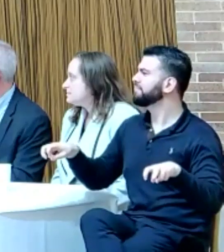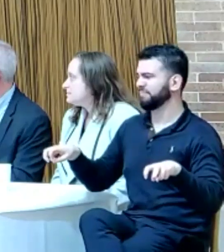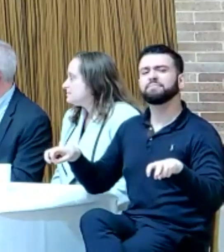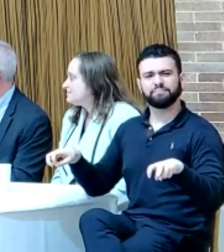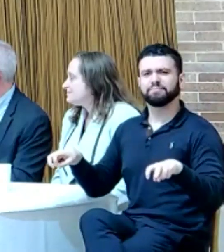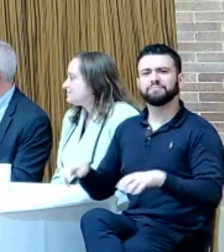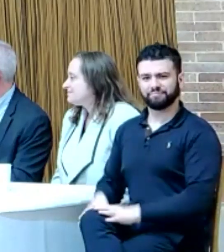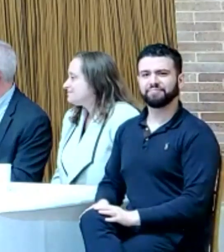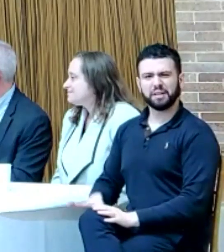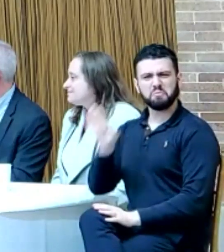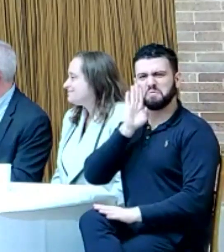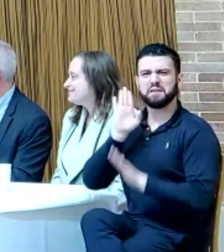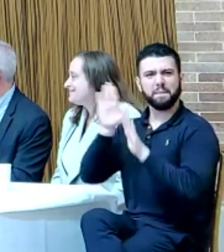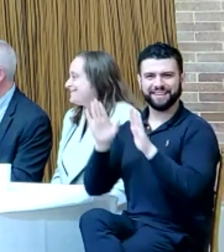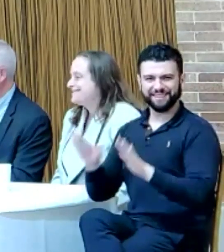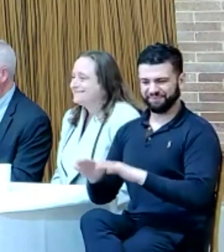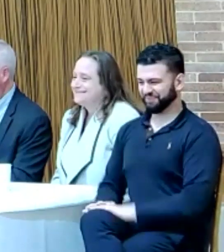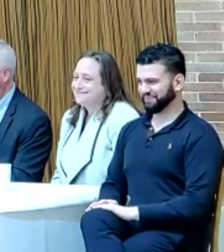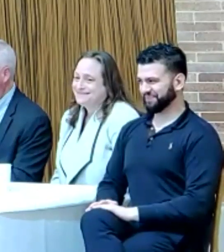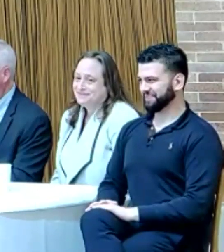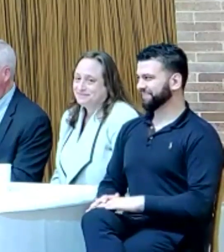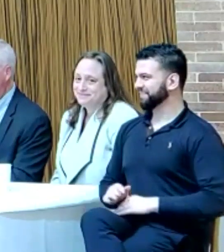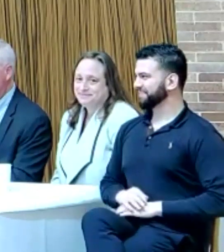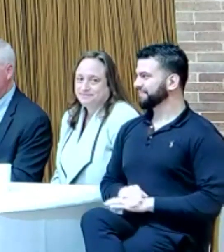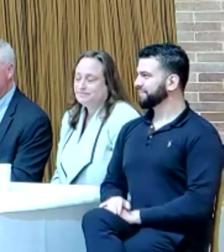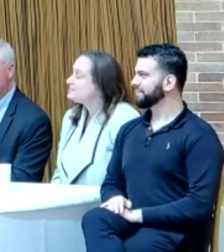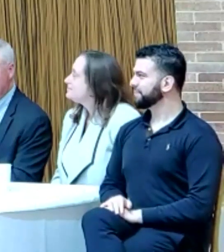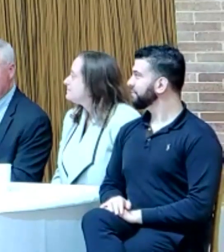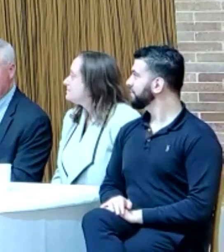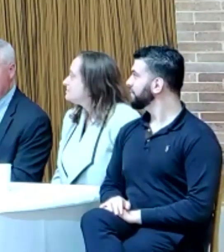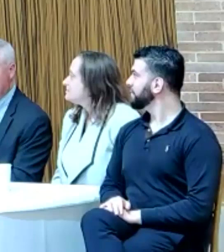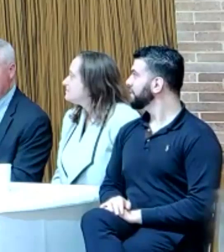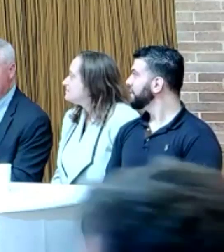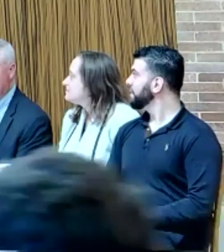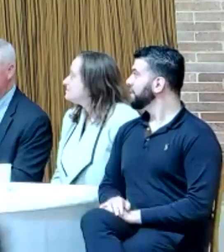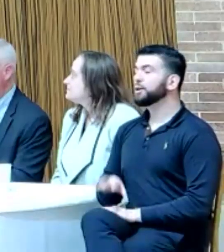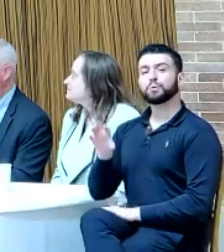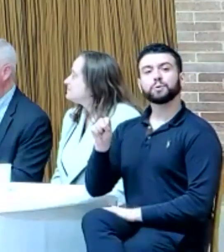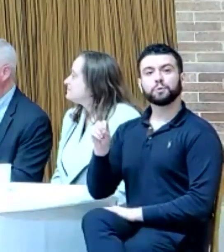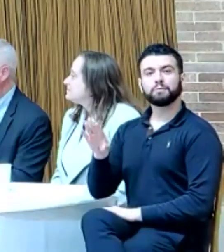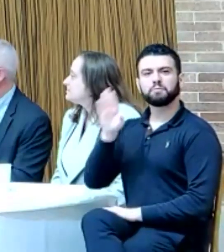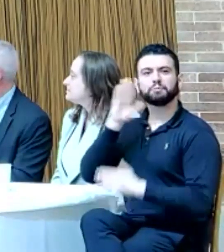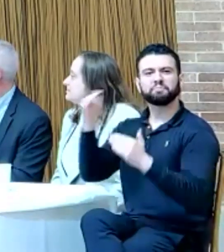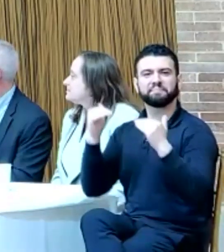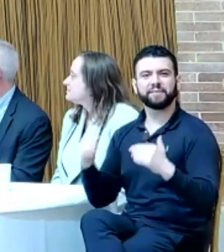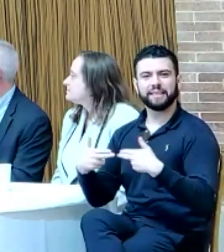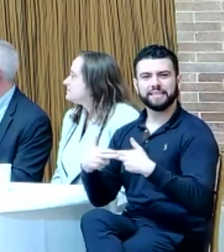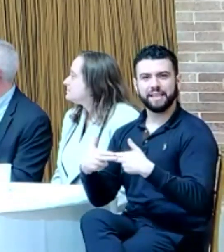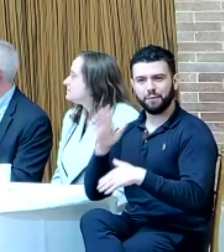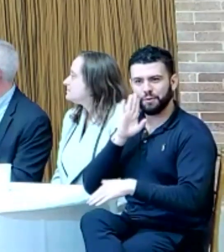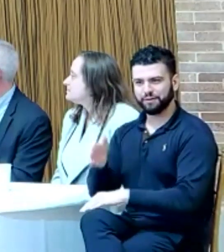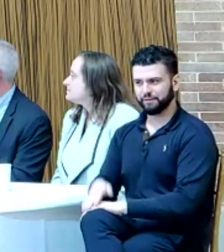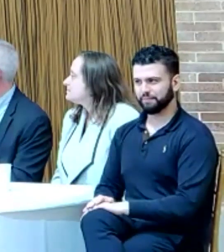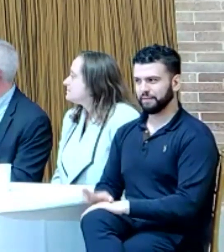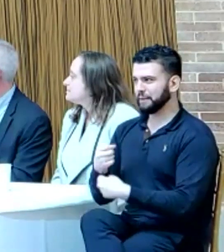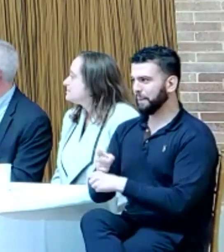me I think so um clickers just make sure I'm